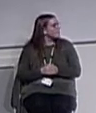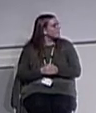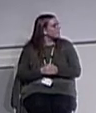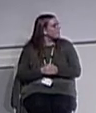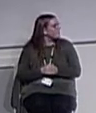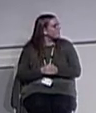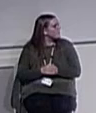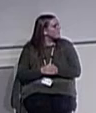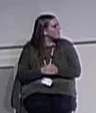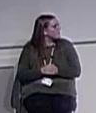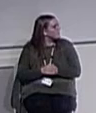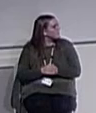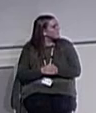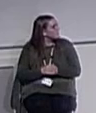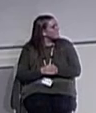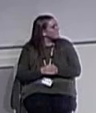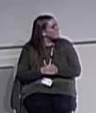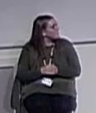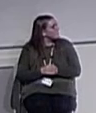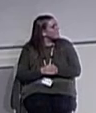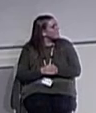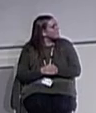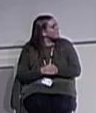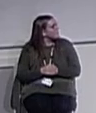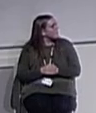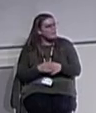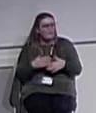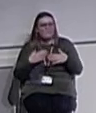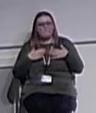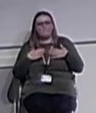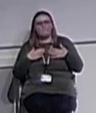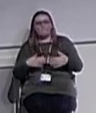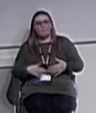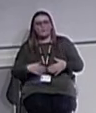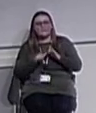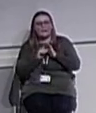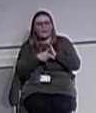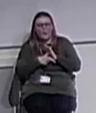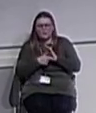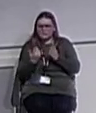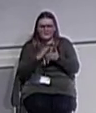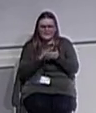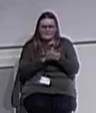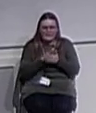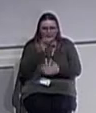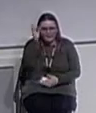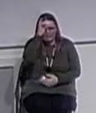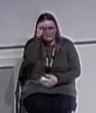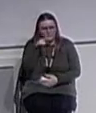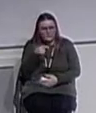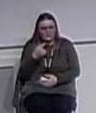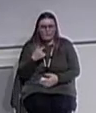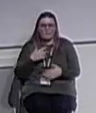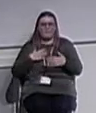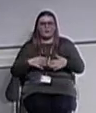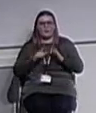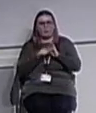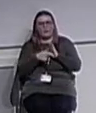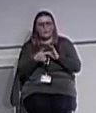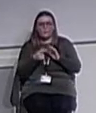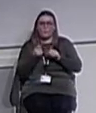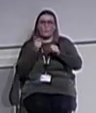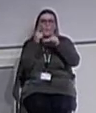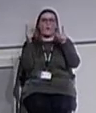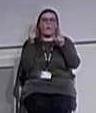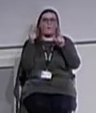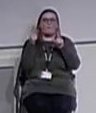body clocks might not mean anything to you, other than that you don't really like getting up in the morning and you like partying late at night. That's not me, can I just